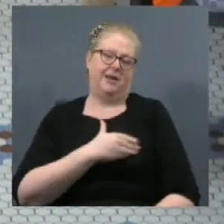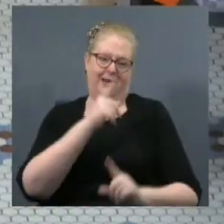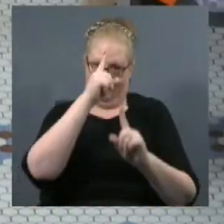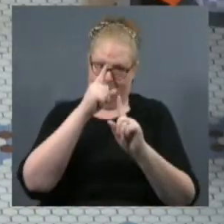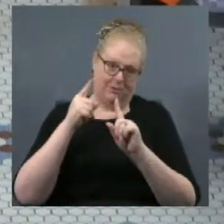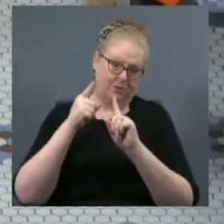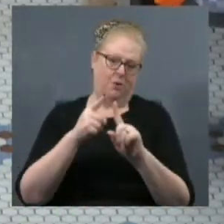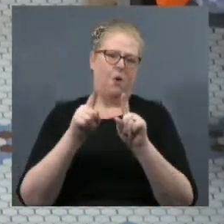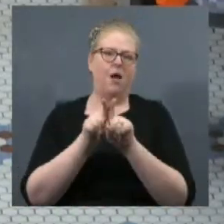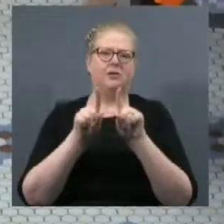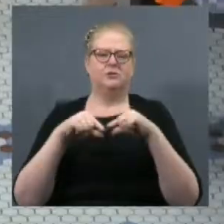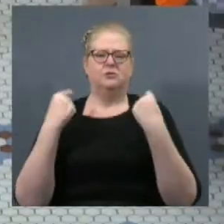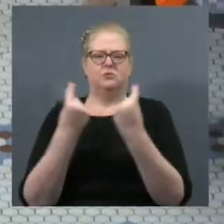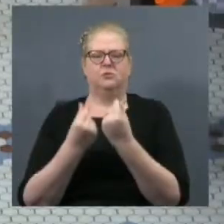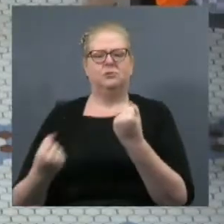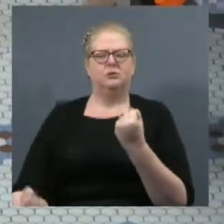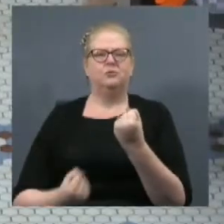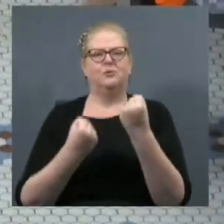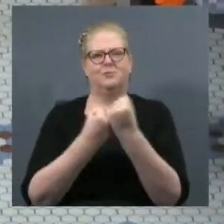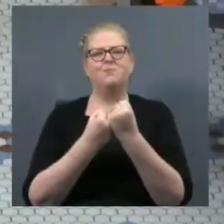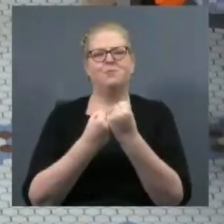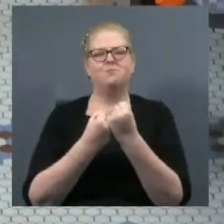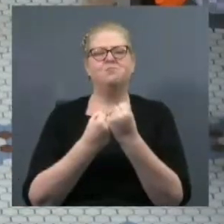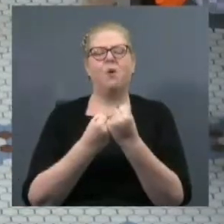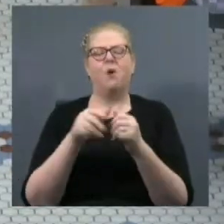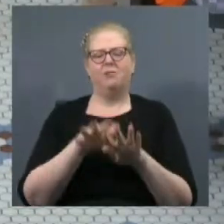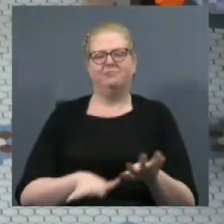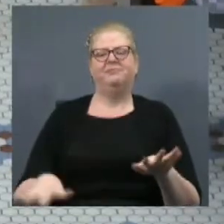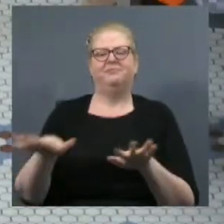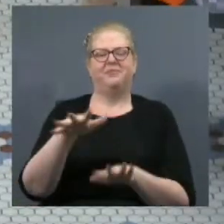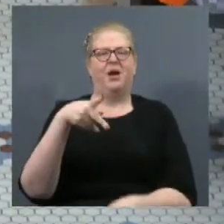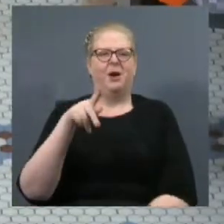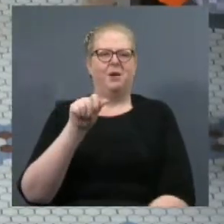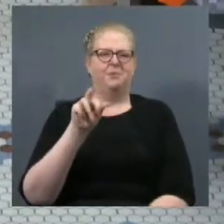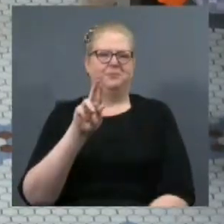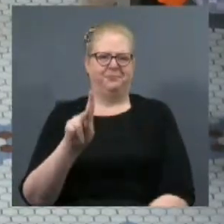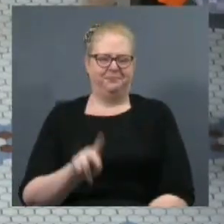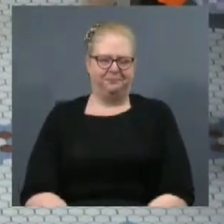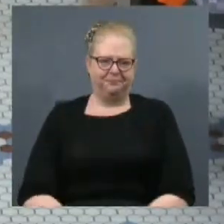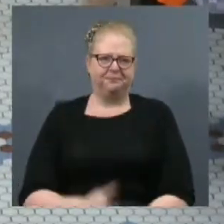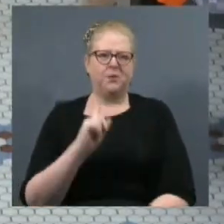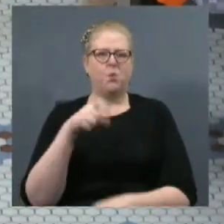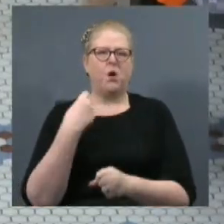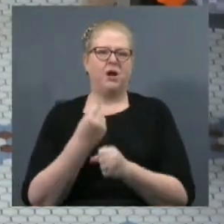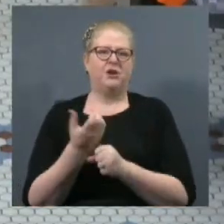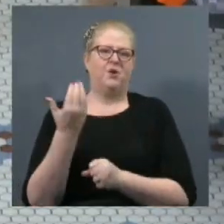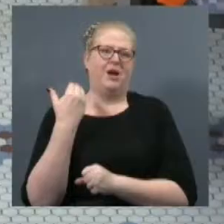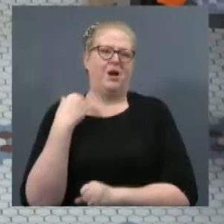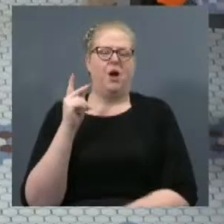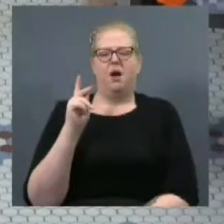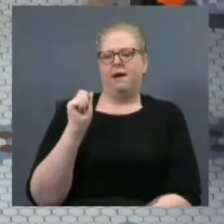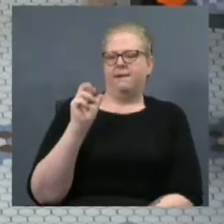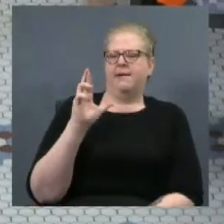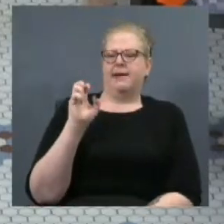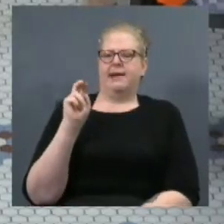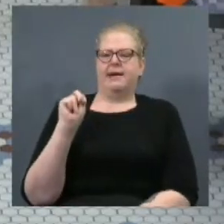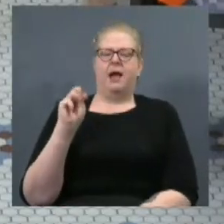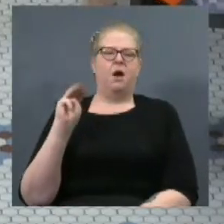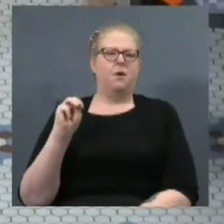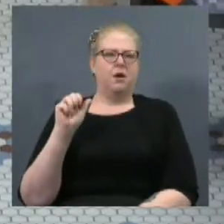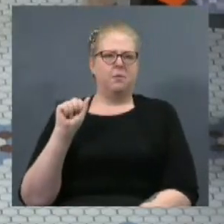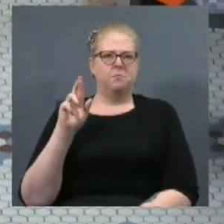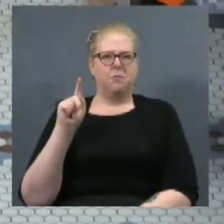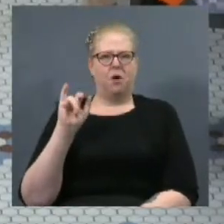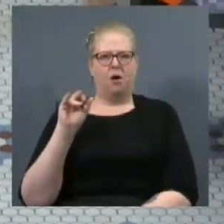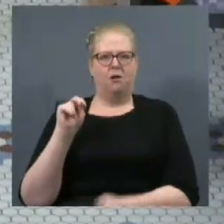In that tone, about a year ago, actually Karen Martin with the Democrat Gazette wrote a nice article about our